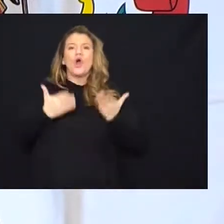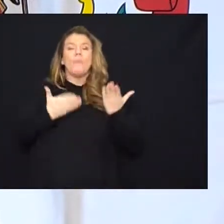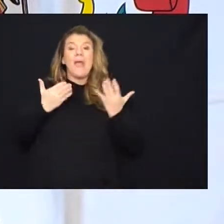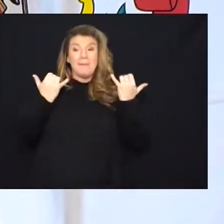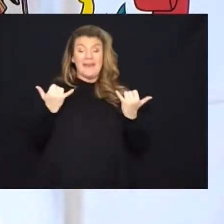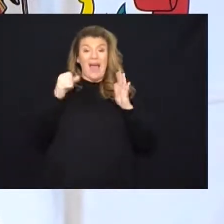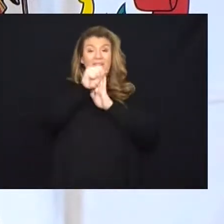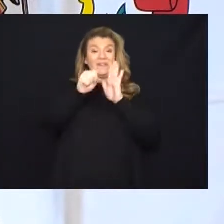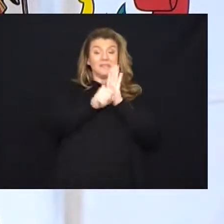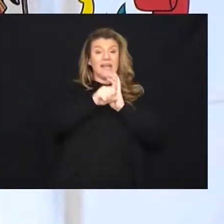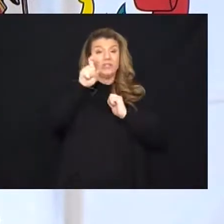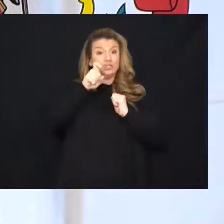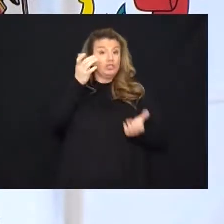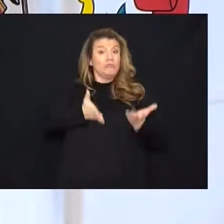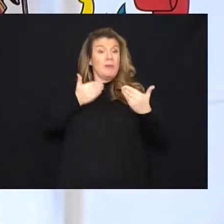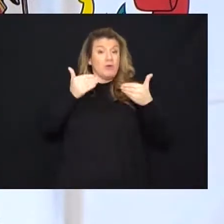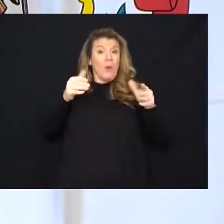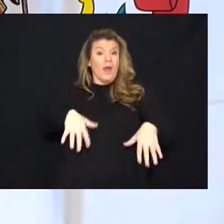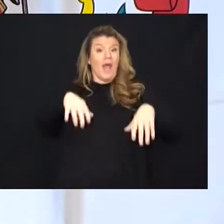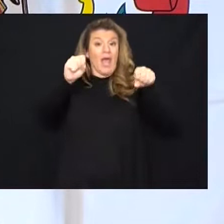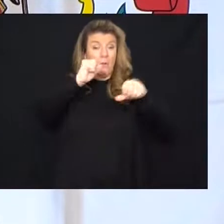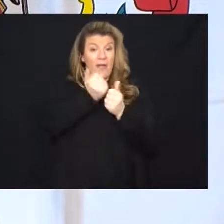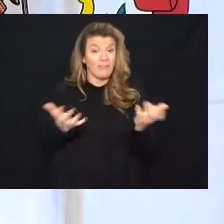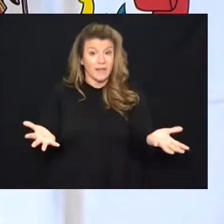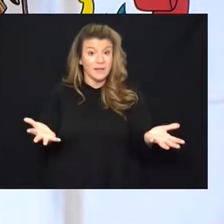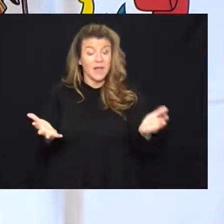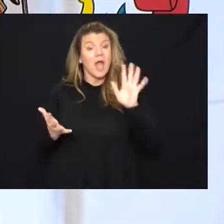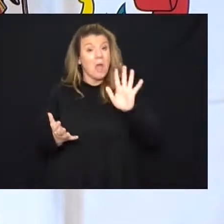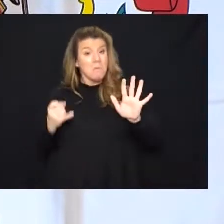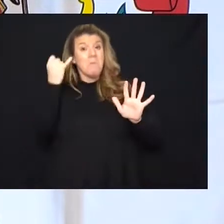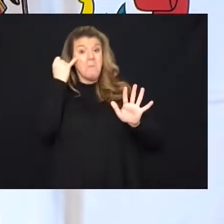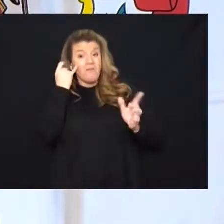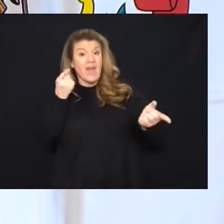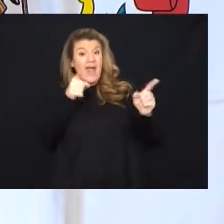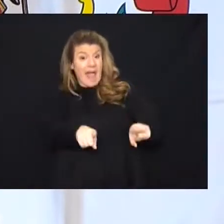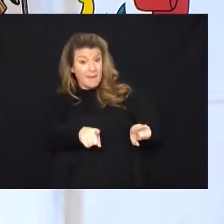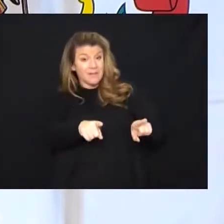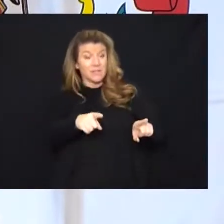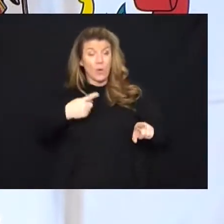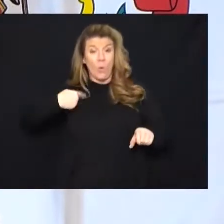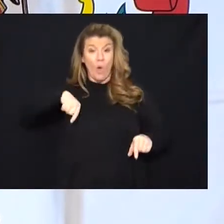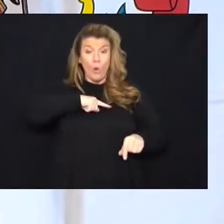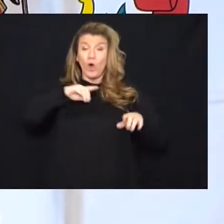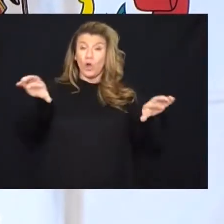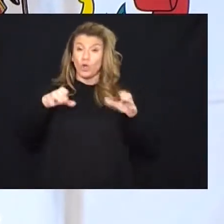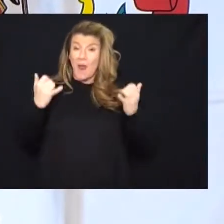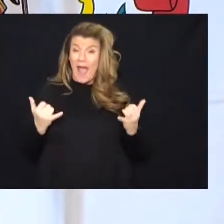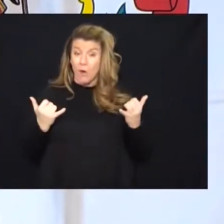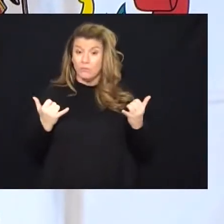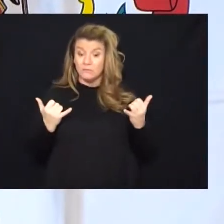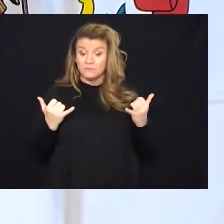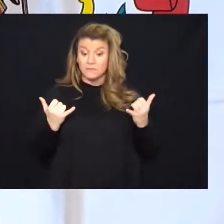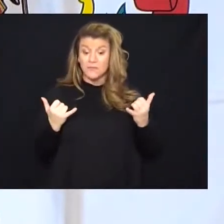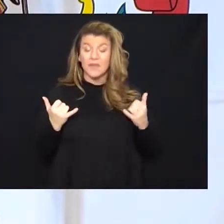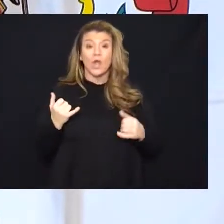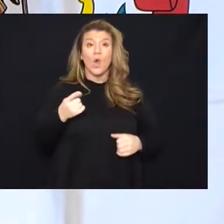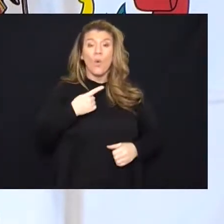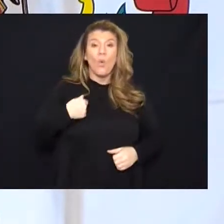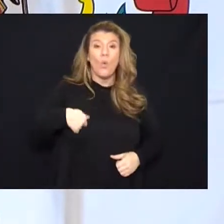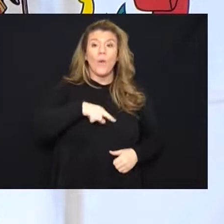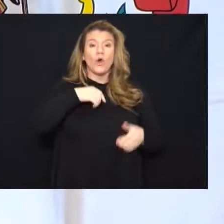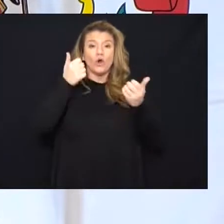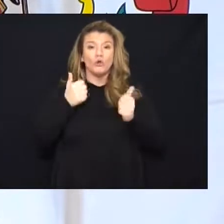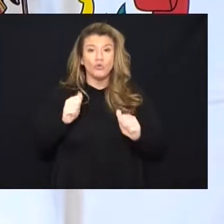ought to handle this and everything. But if that be the case, what we're going to do right now is we're going to try to